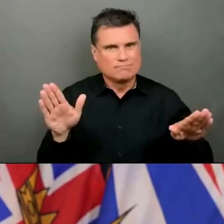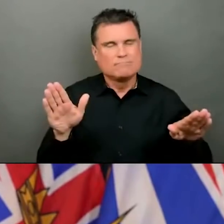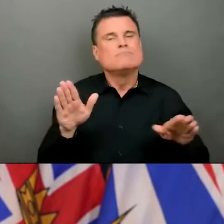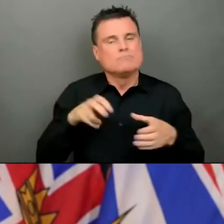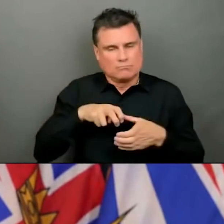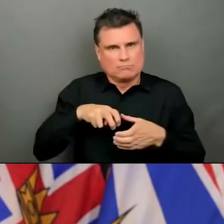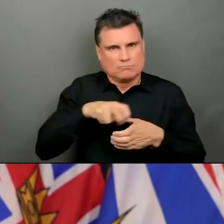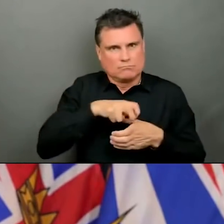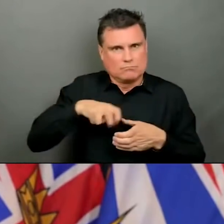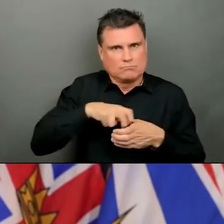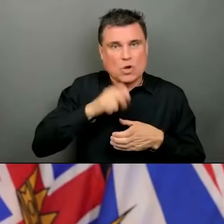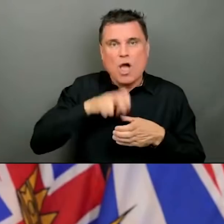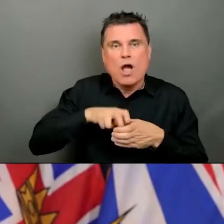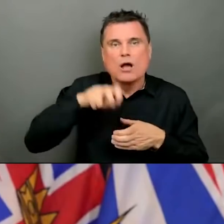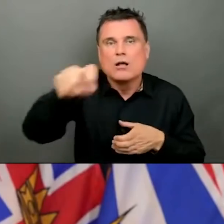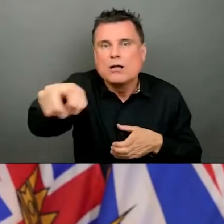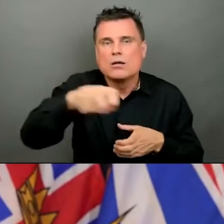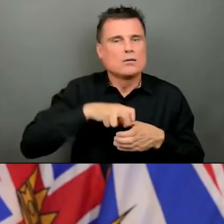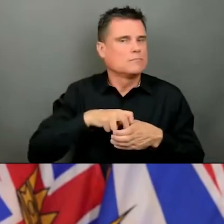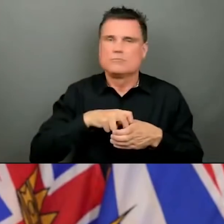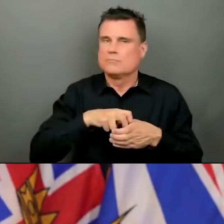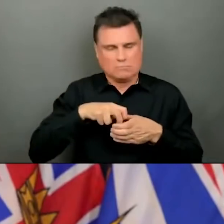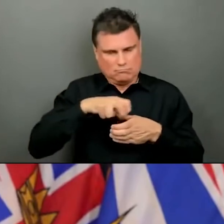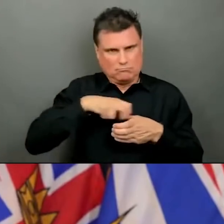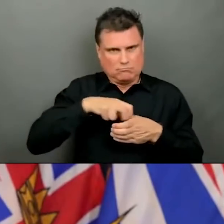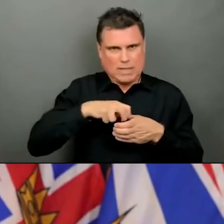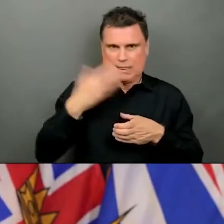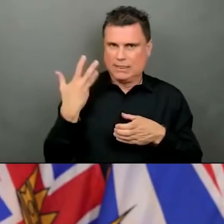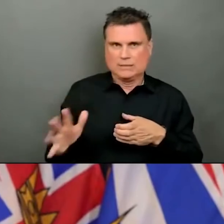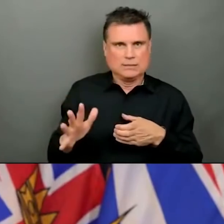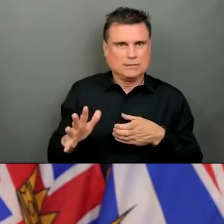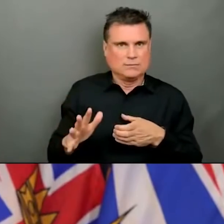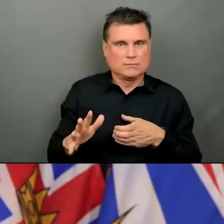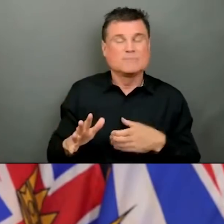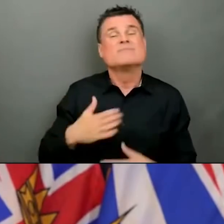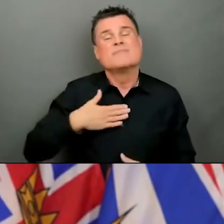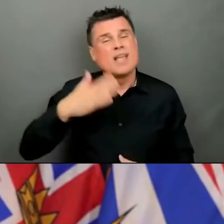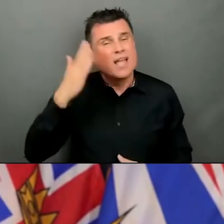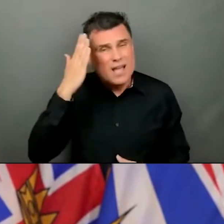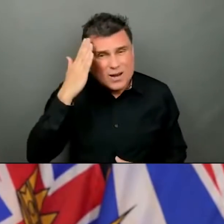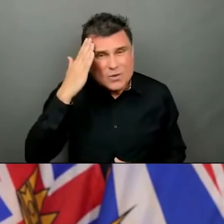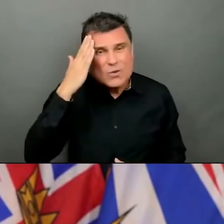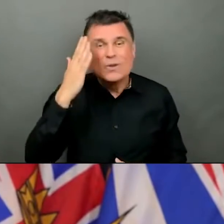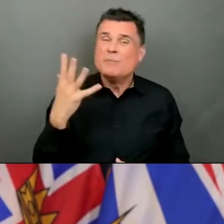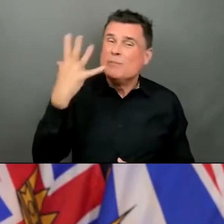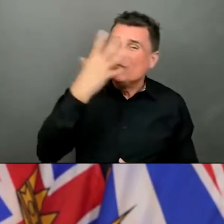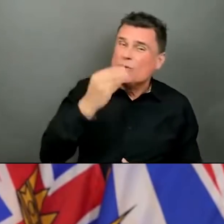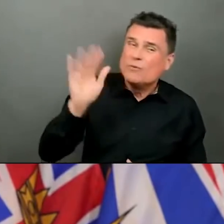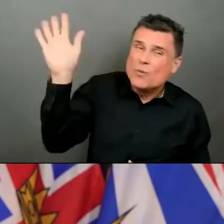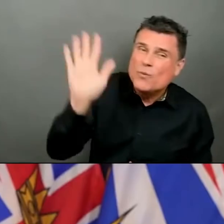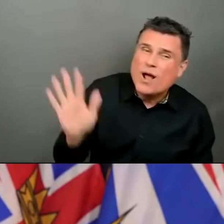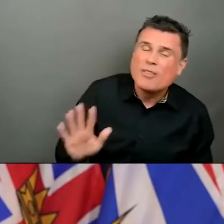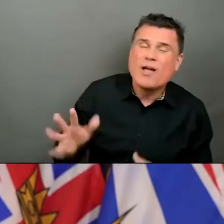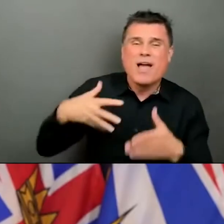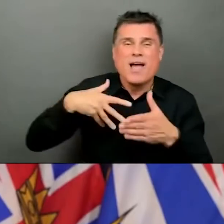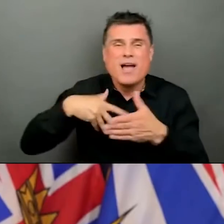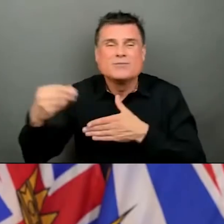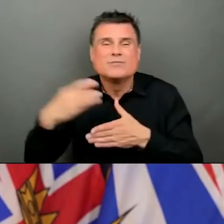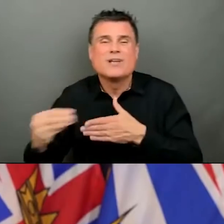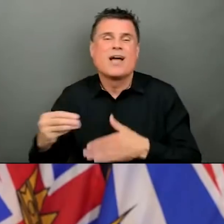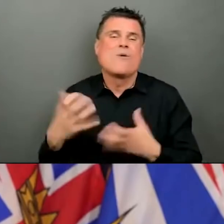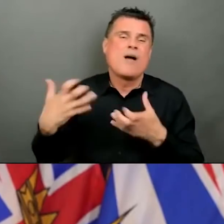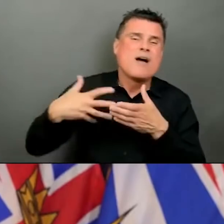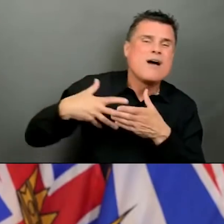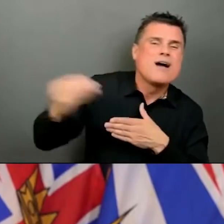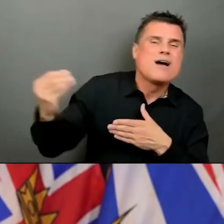been spectacular. I understand that's an incentive to get outside, and Dr. Henry would be the first to say, by all means, go outside. But